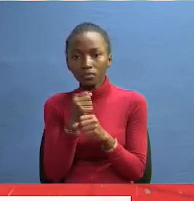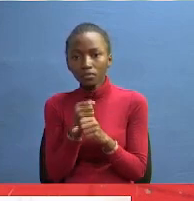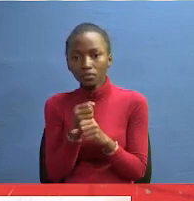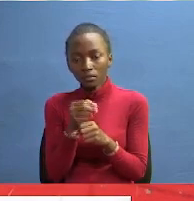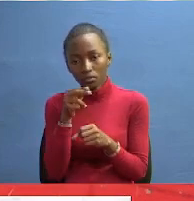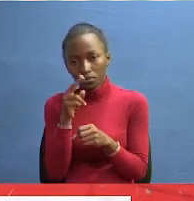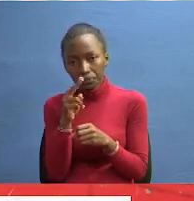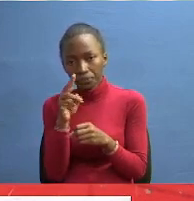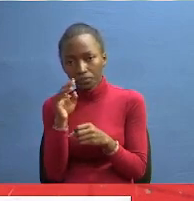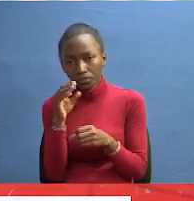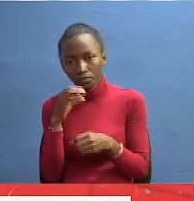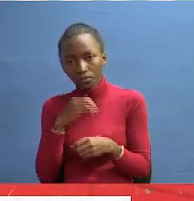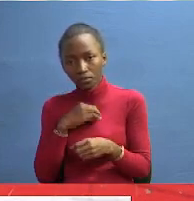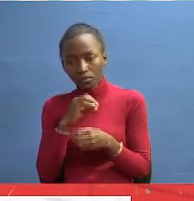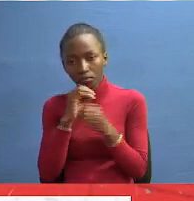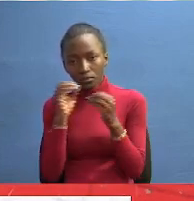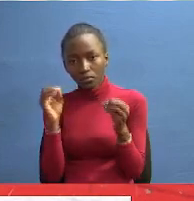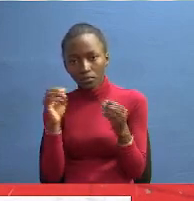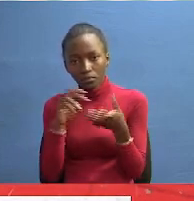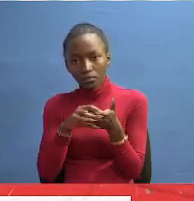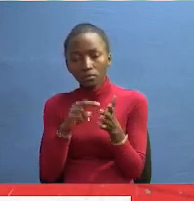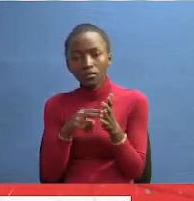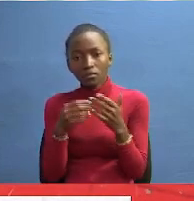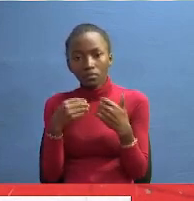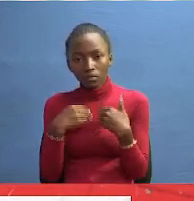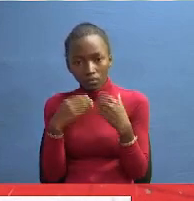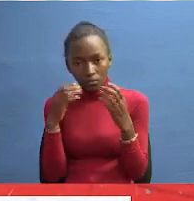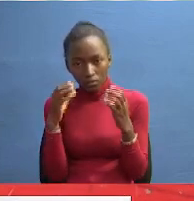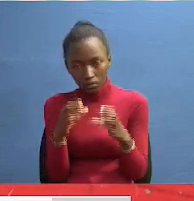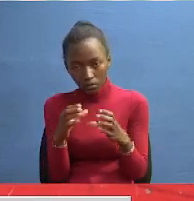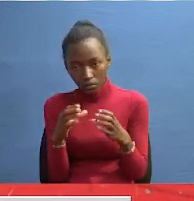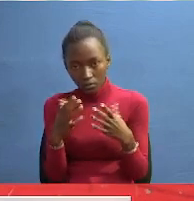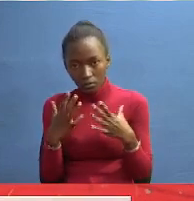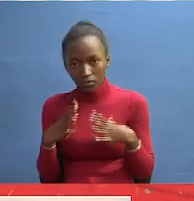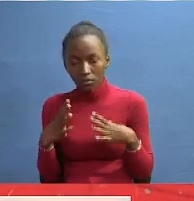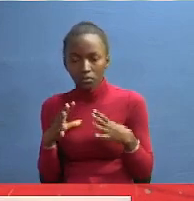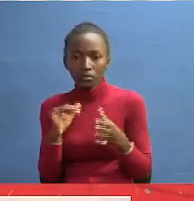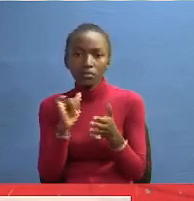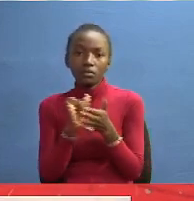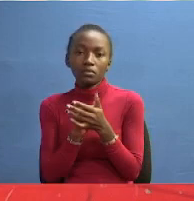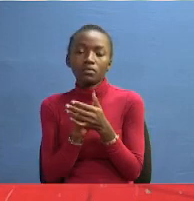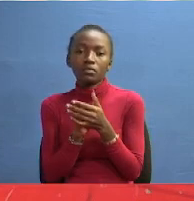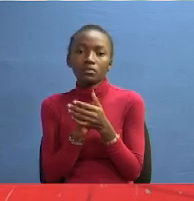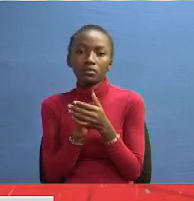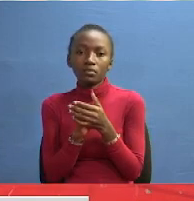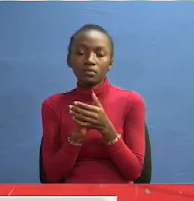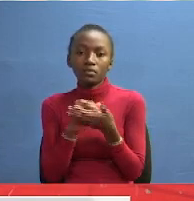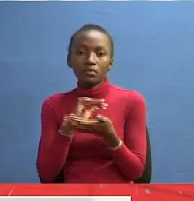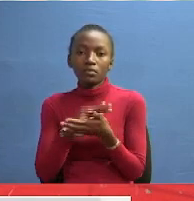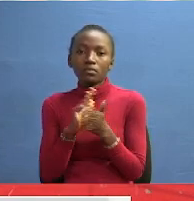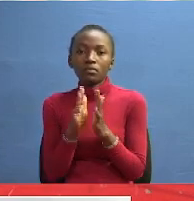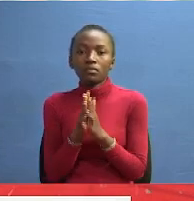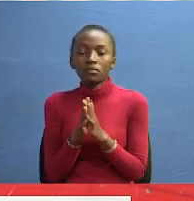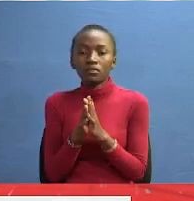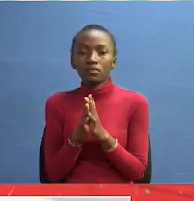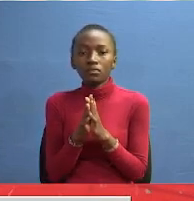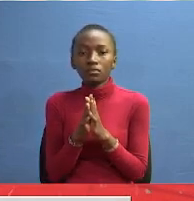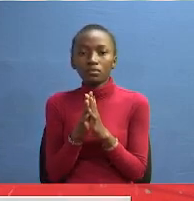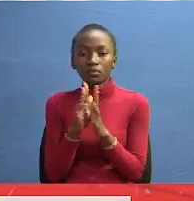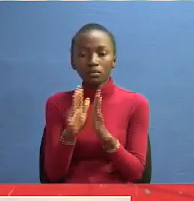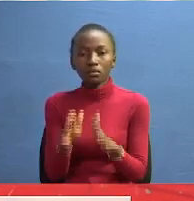means that there must be a group of people that becomes an enabler